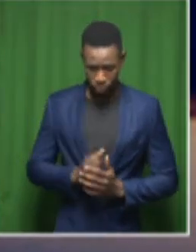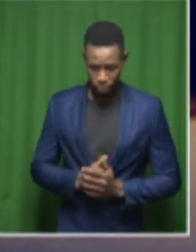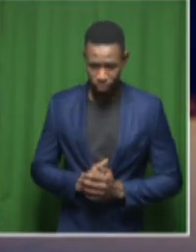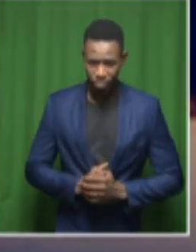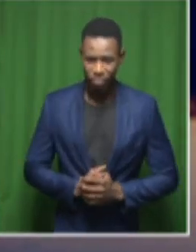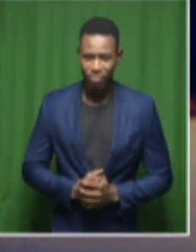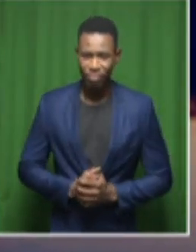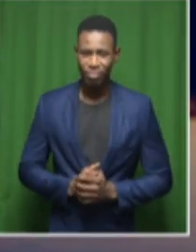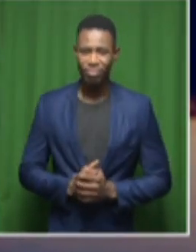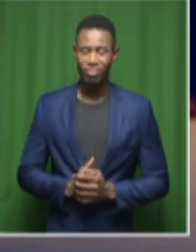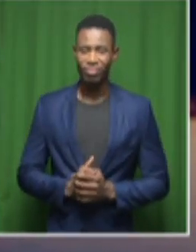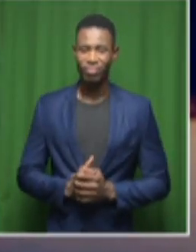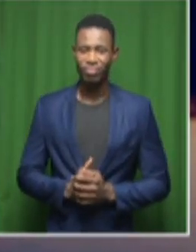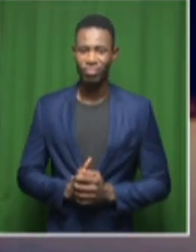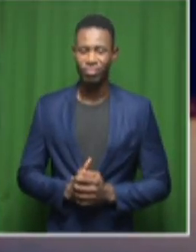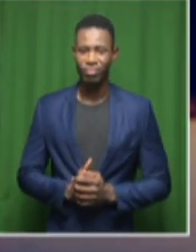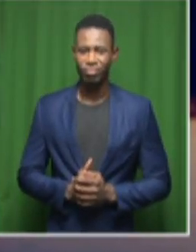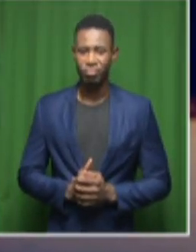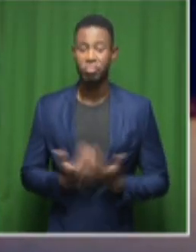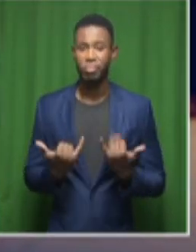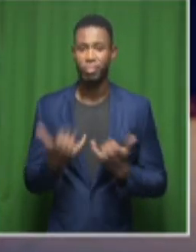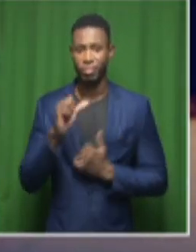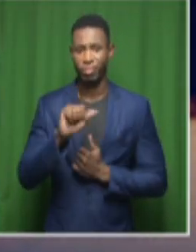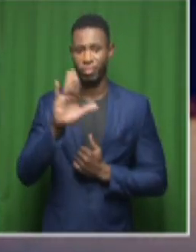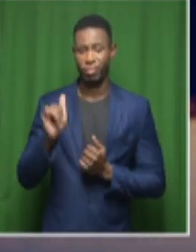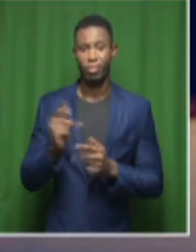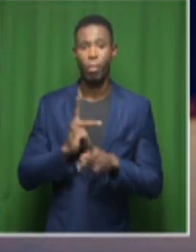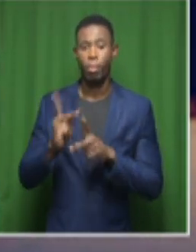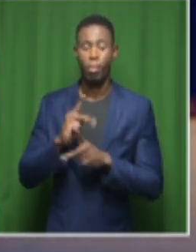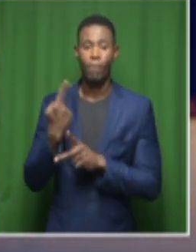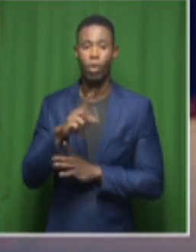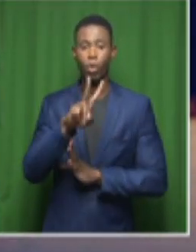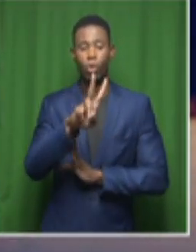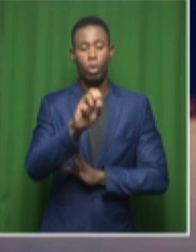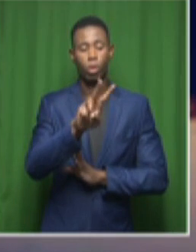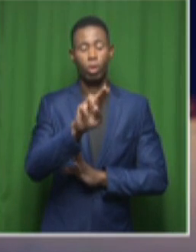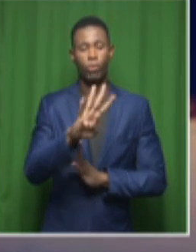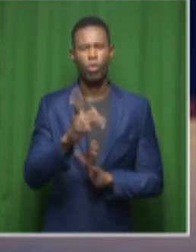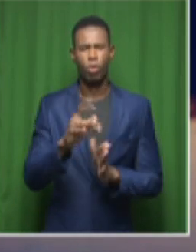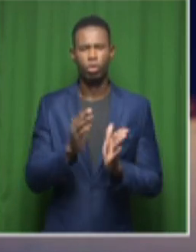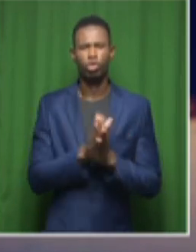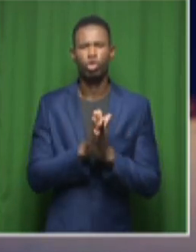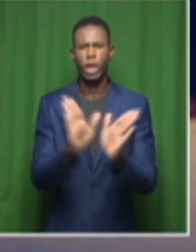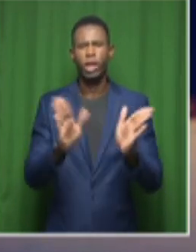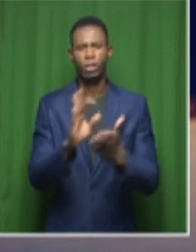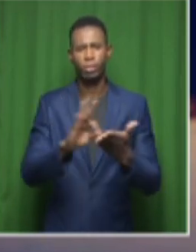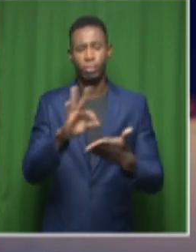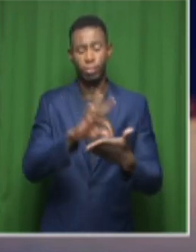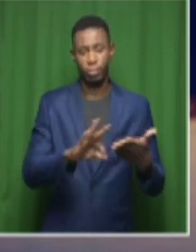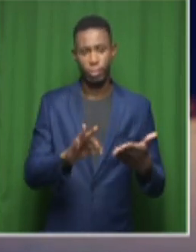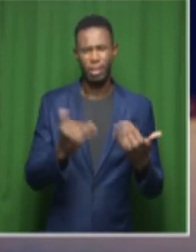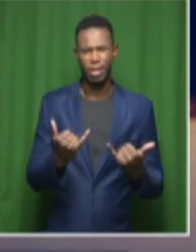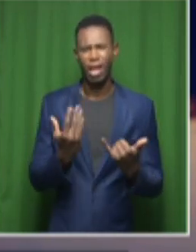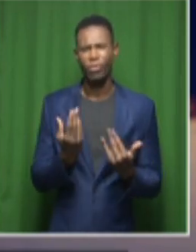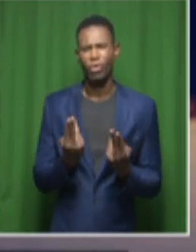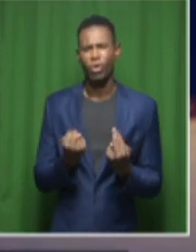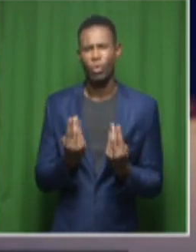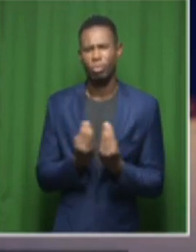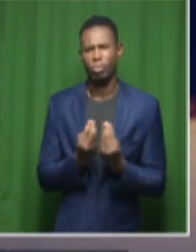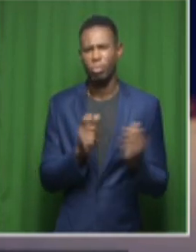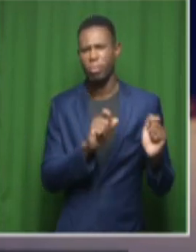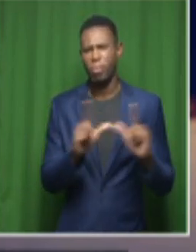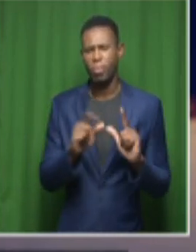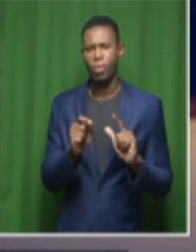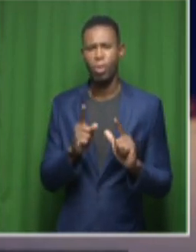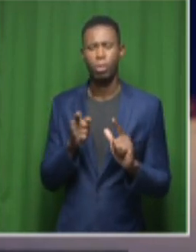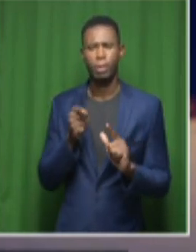As South Africa gears for the 2024 general elections, a new exhibition entitled Great Expectations takes a moment to reflect on